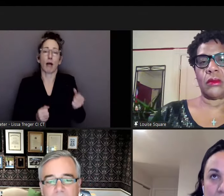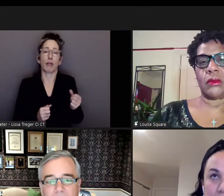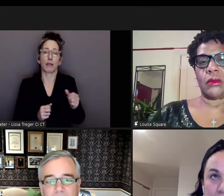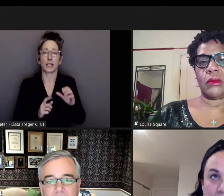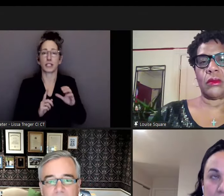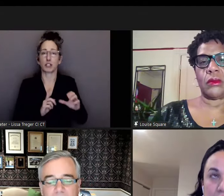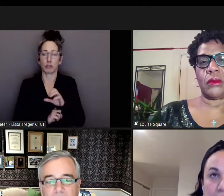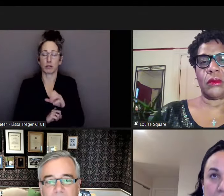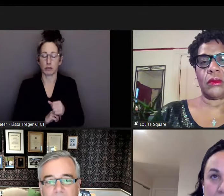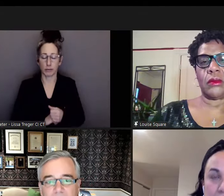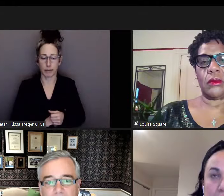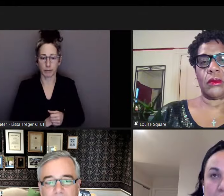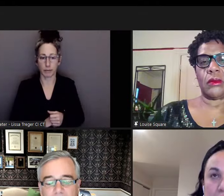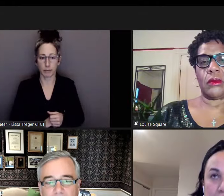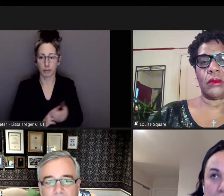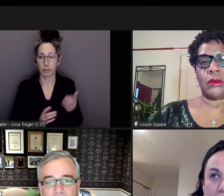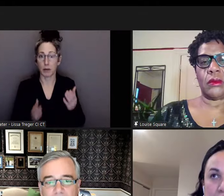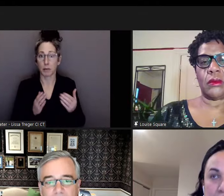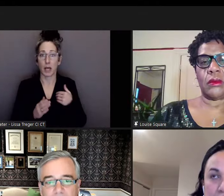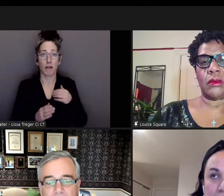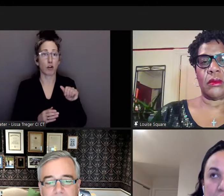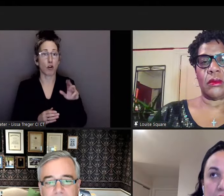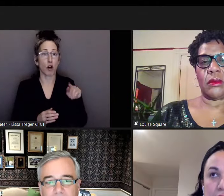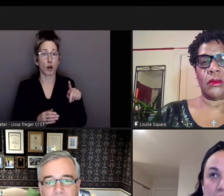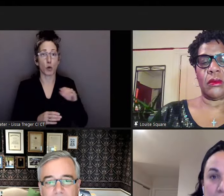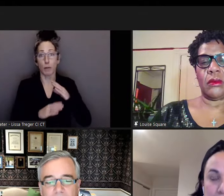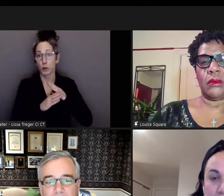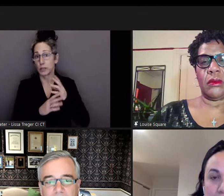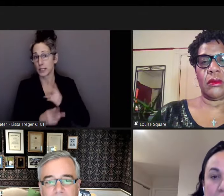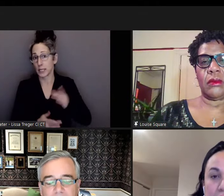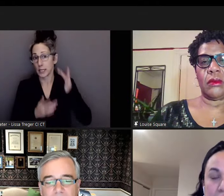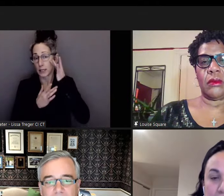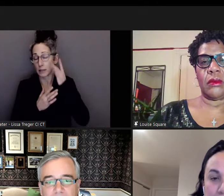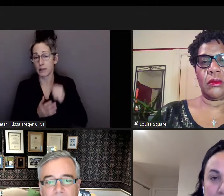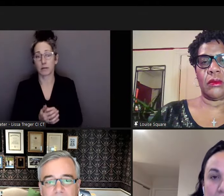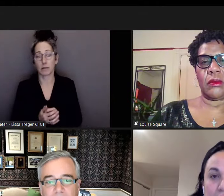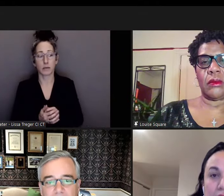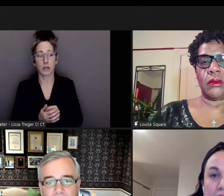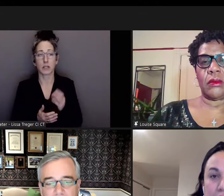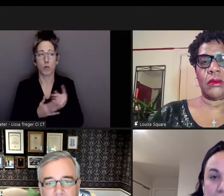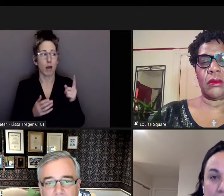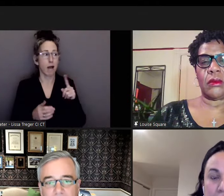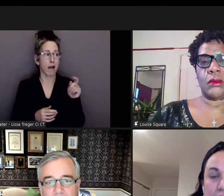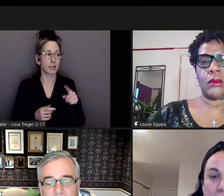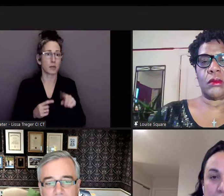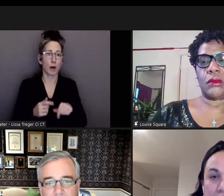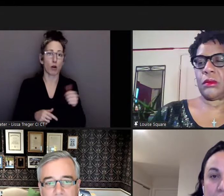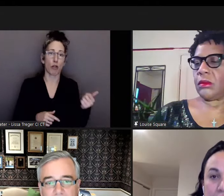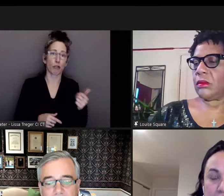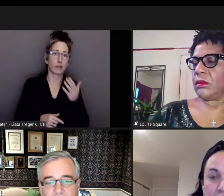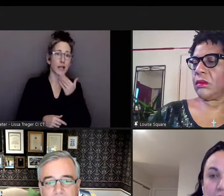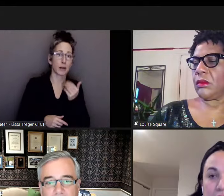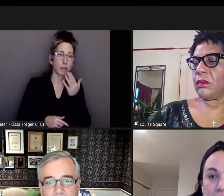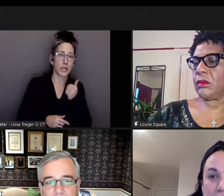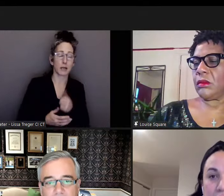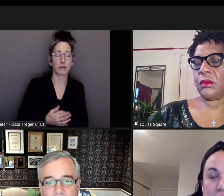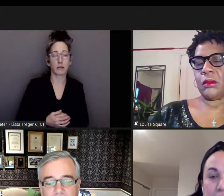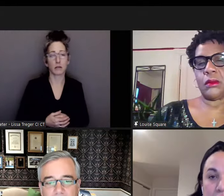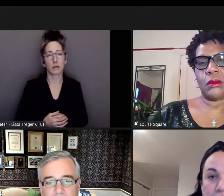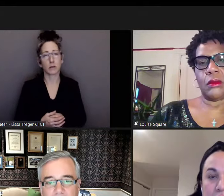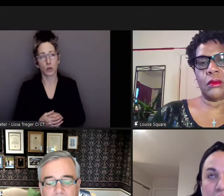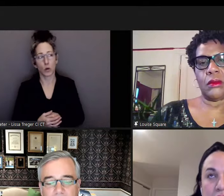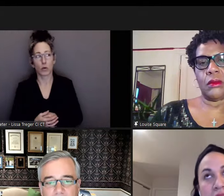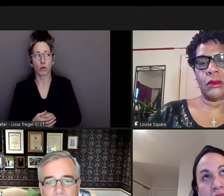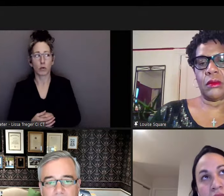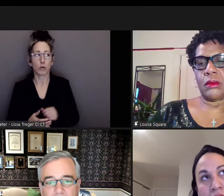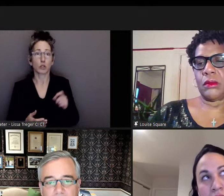greater for somebody that has an autoimmune disease. Stacy asked about diabetes. So in general, are there things that people should be talking